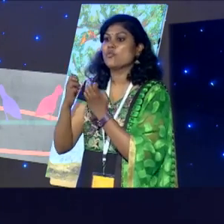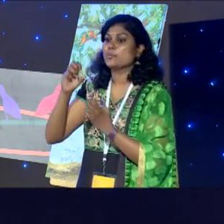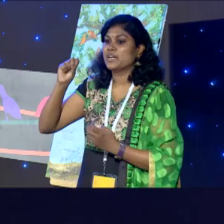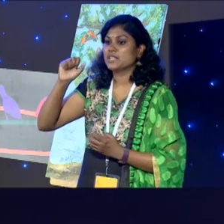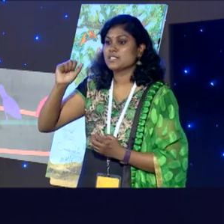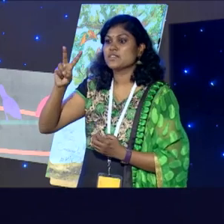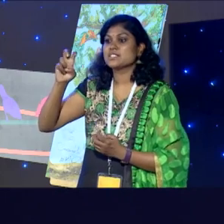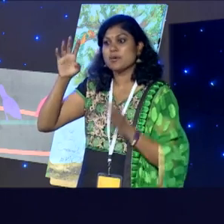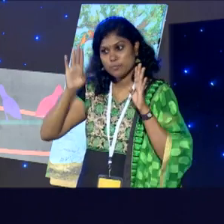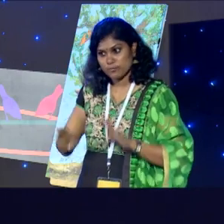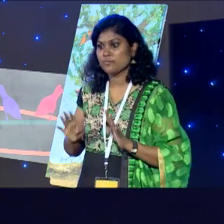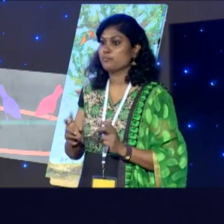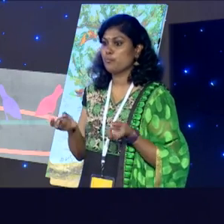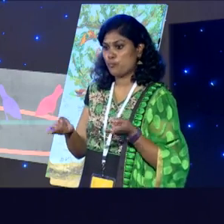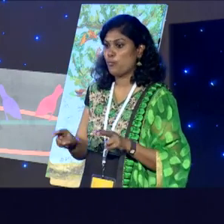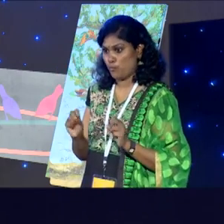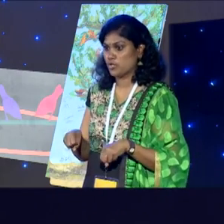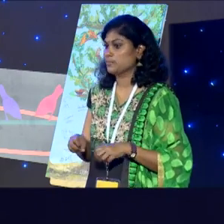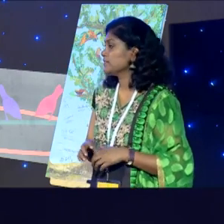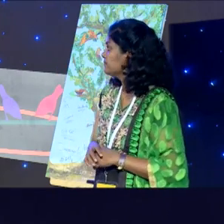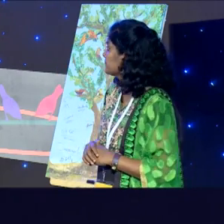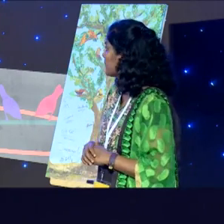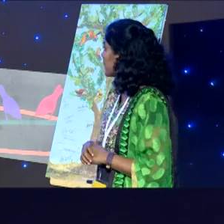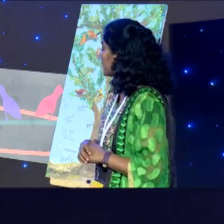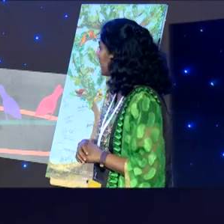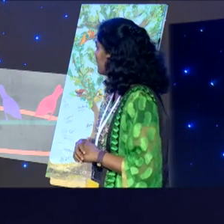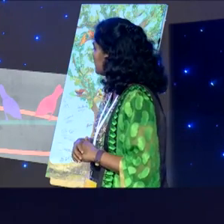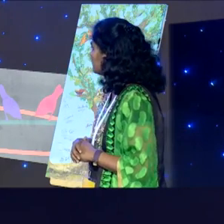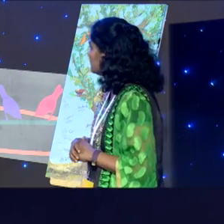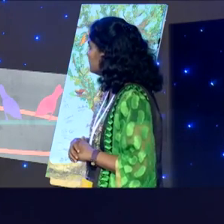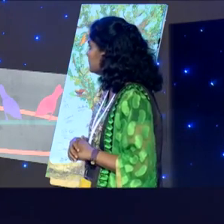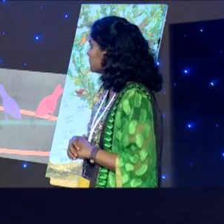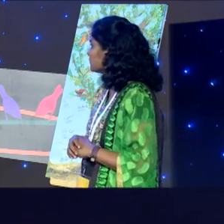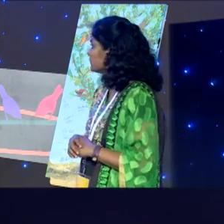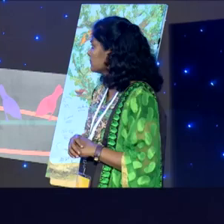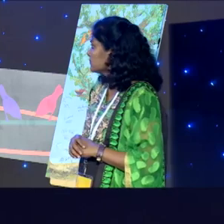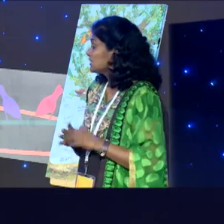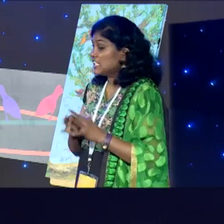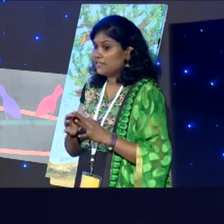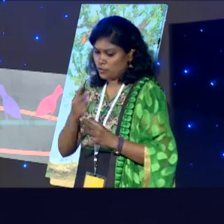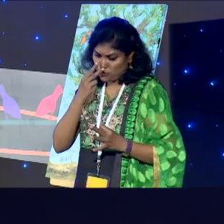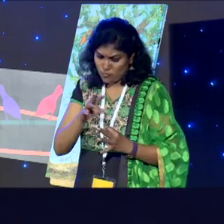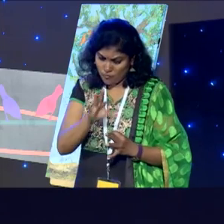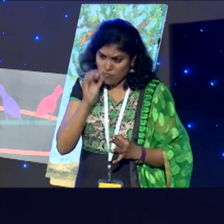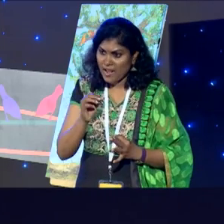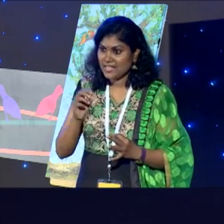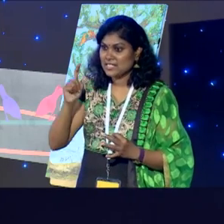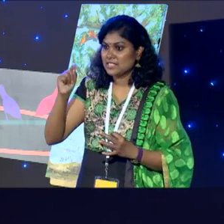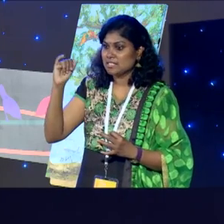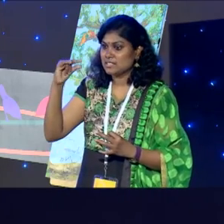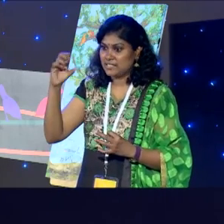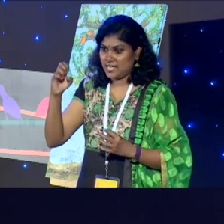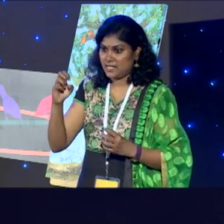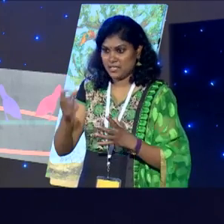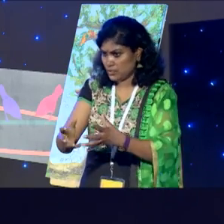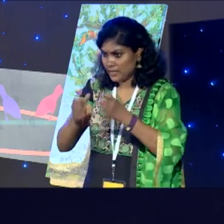tiger. Because if you protect the tiger, and if you don't have a place to keep it, then what's the use of protecting that